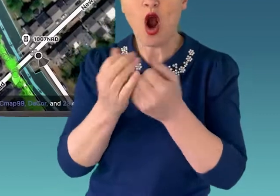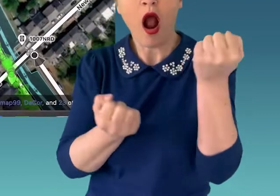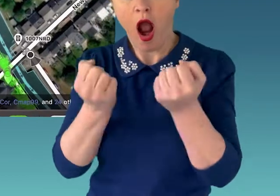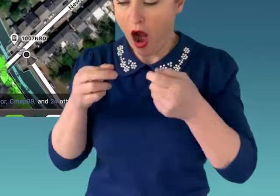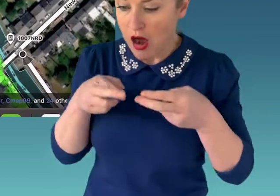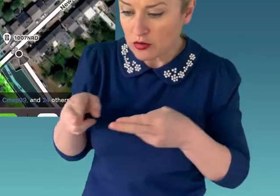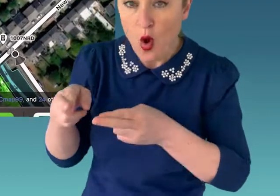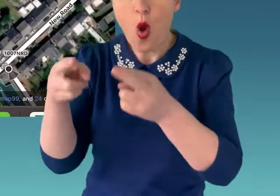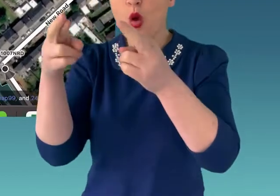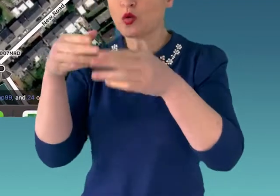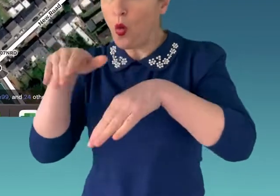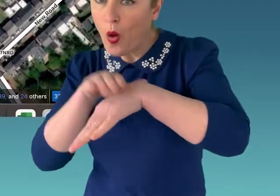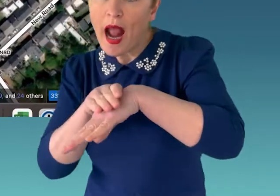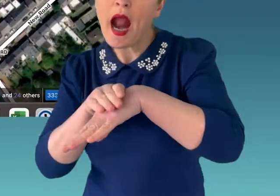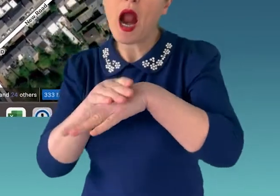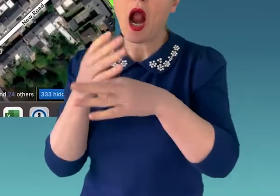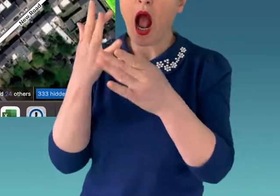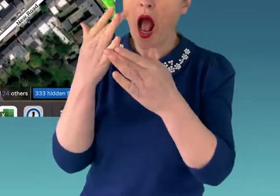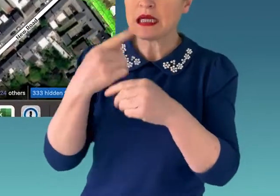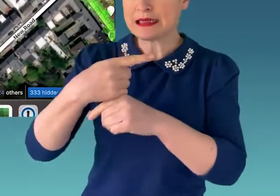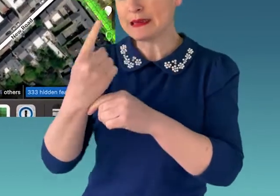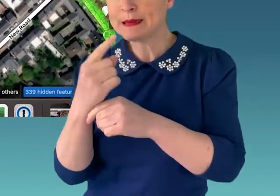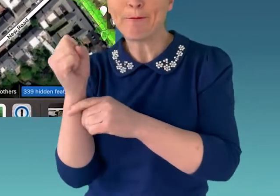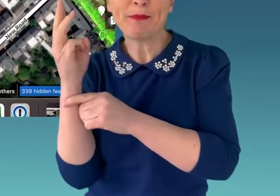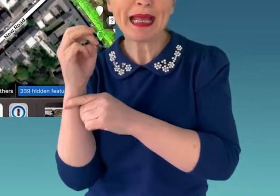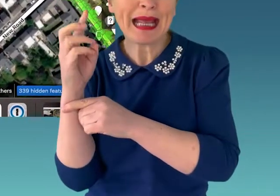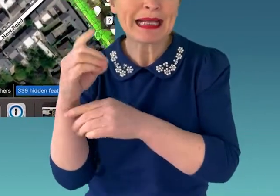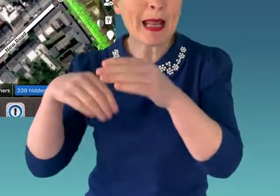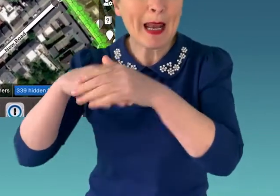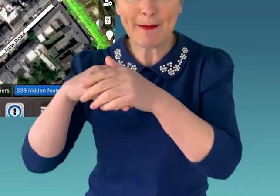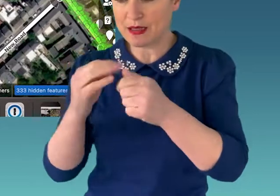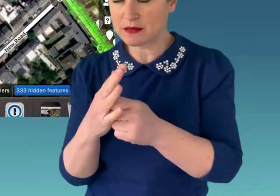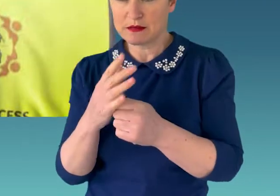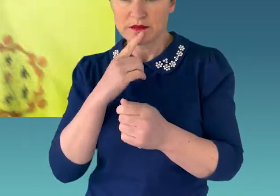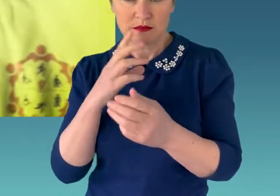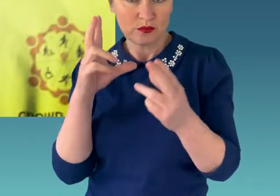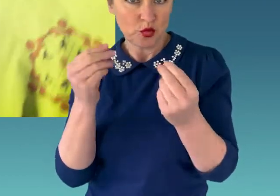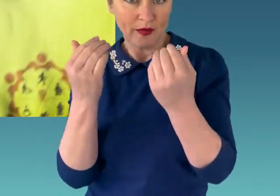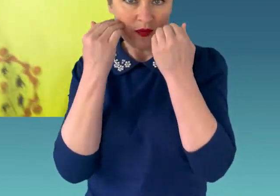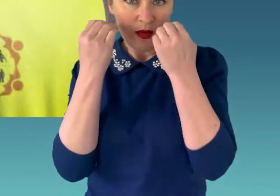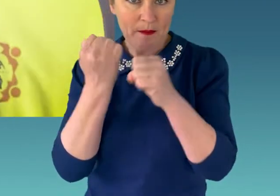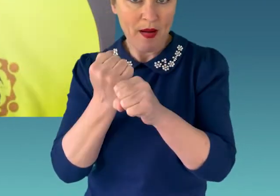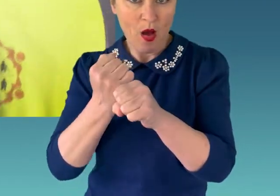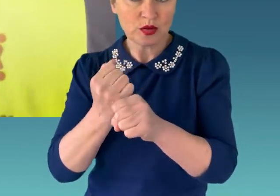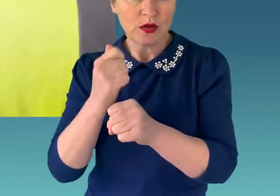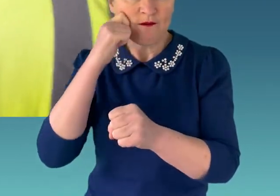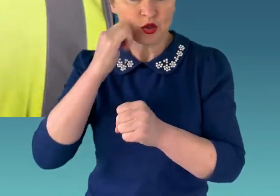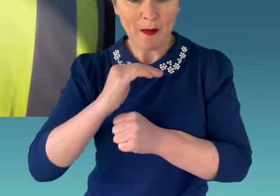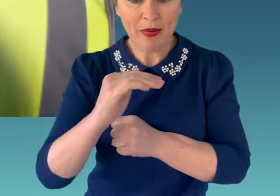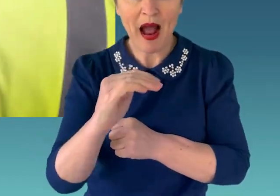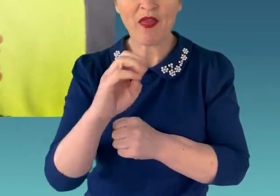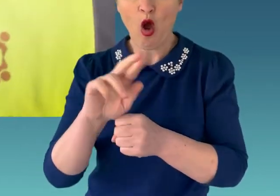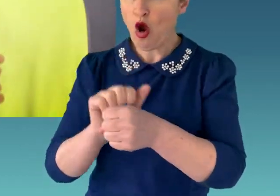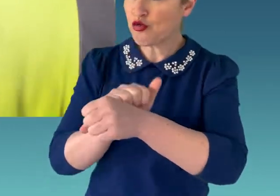kilometers per hour you can go into a road, but there is not much information about the footpaths or the street crossings. The data being collected